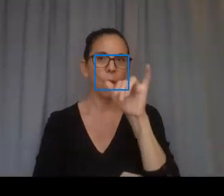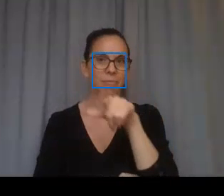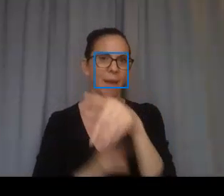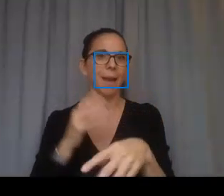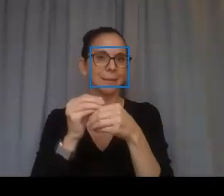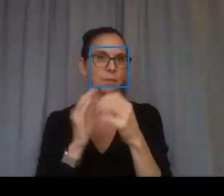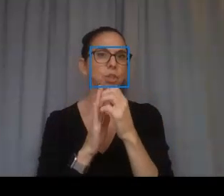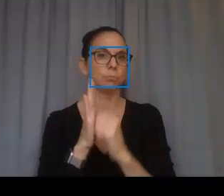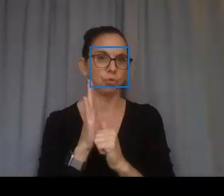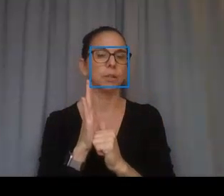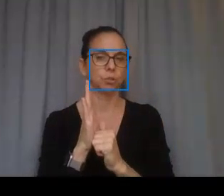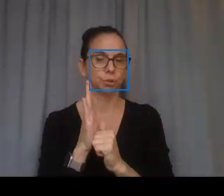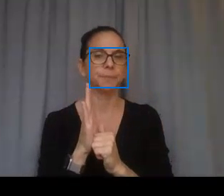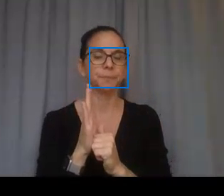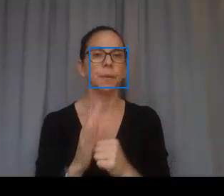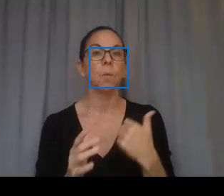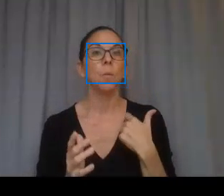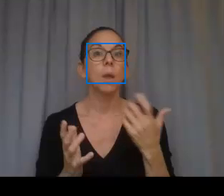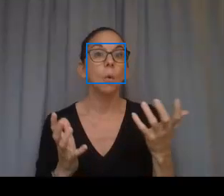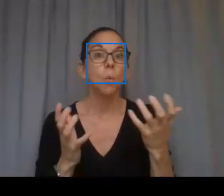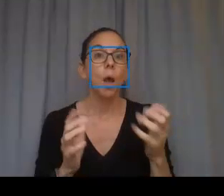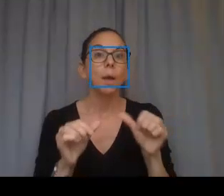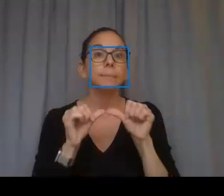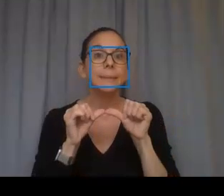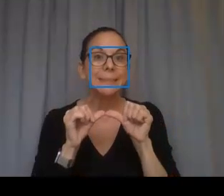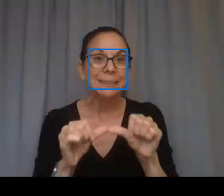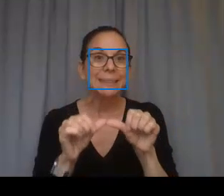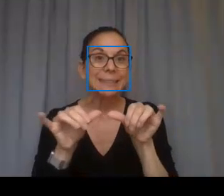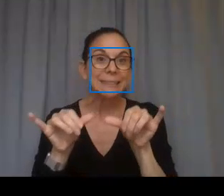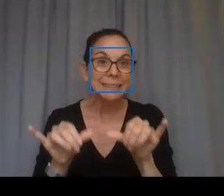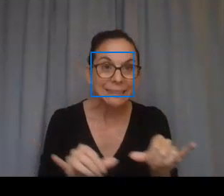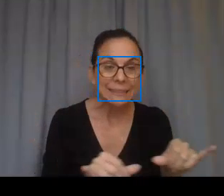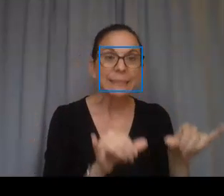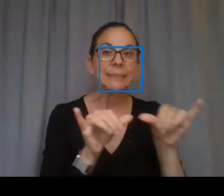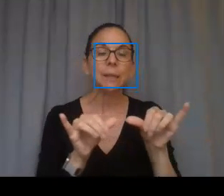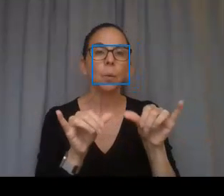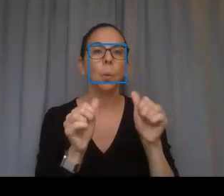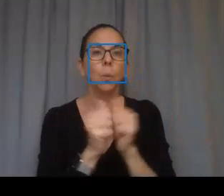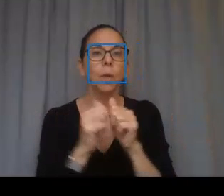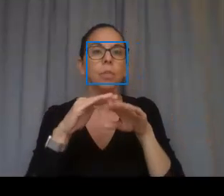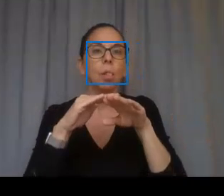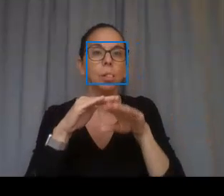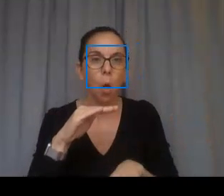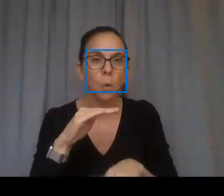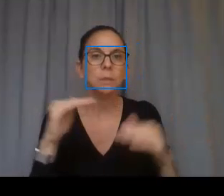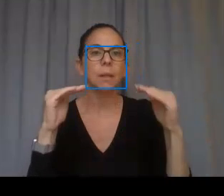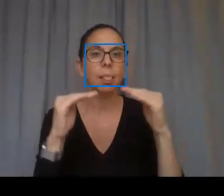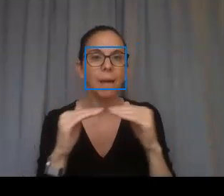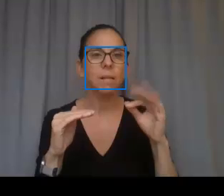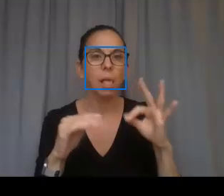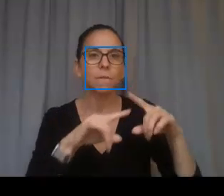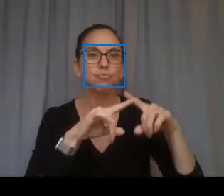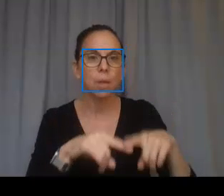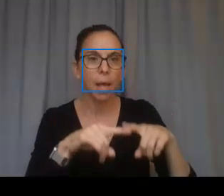operations you're doing. And we want to be consistent with the measurement that has the lowest level of reliability. So in